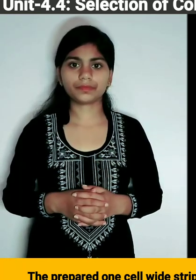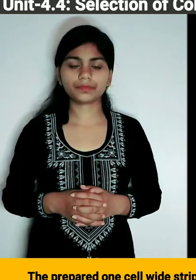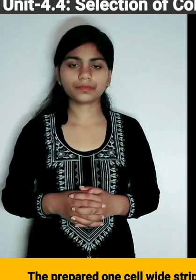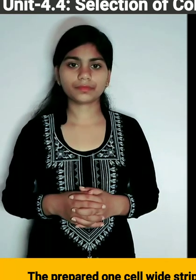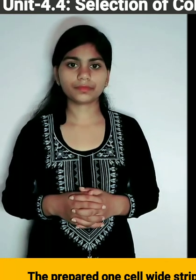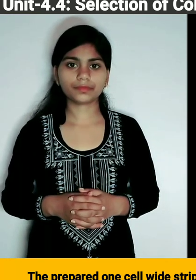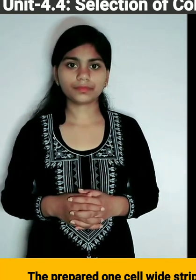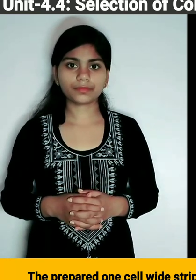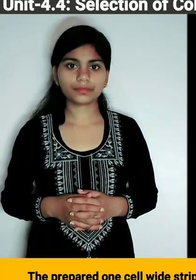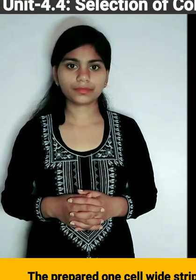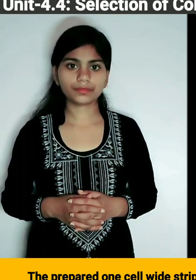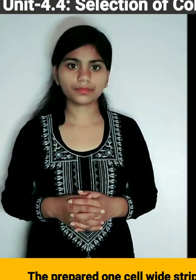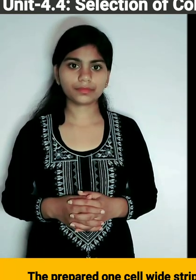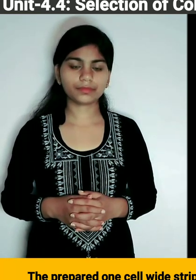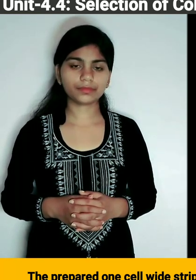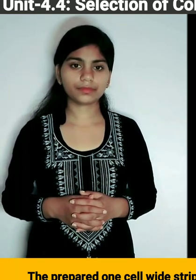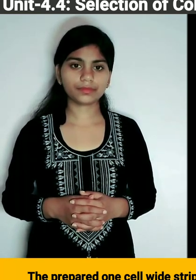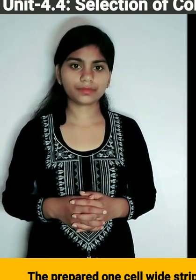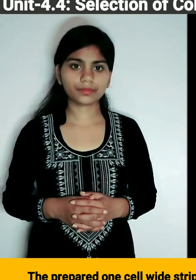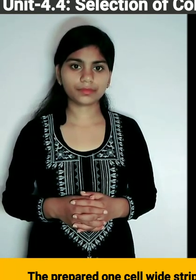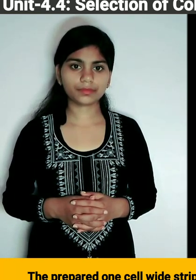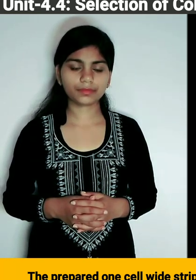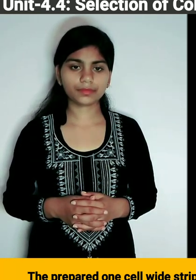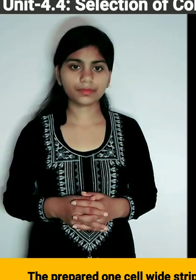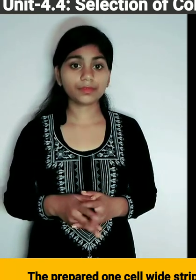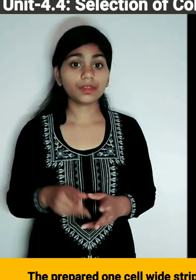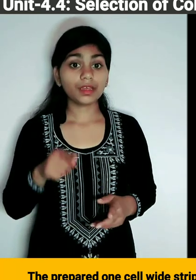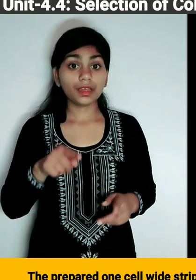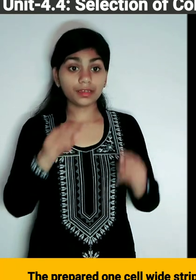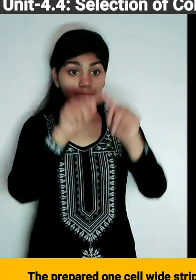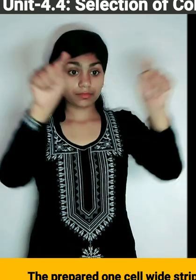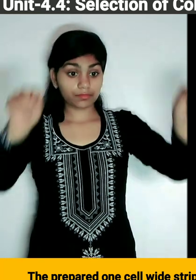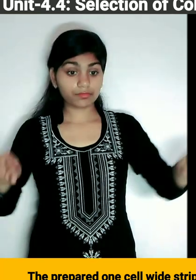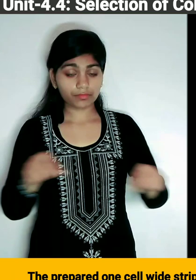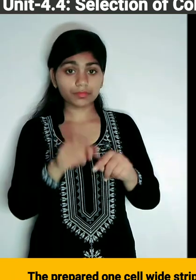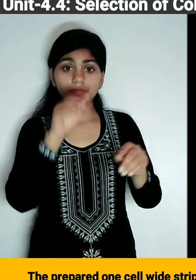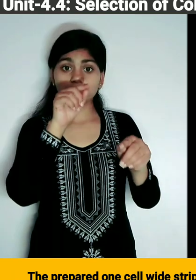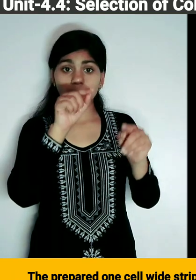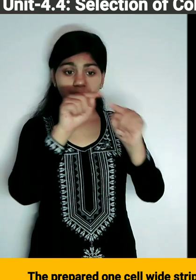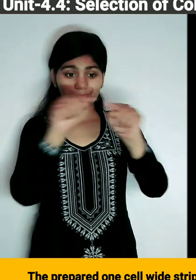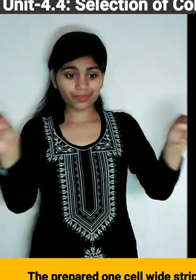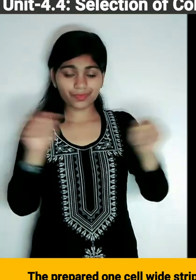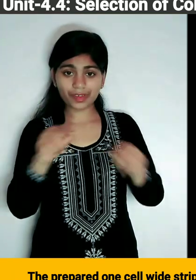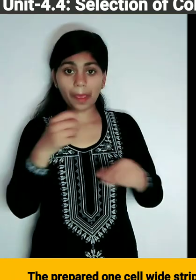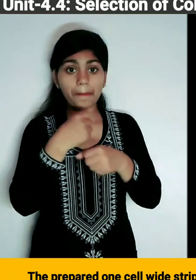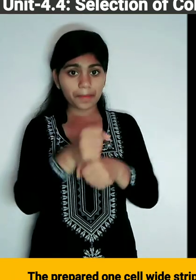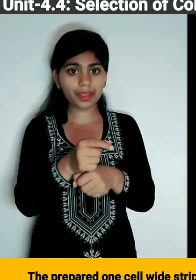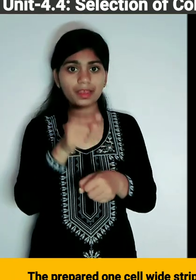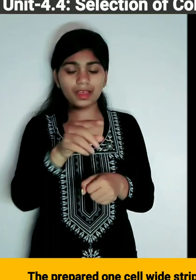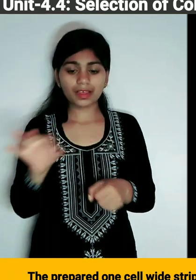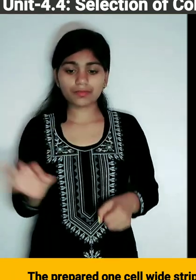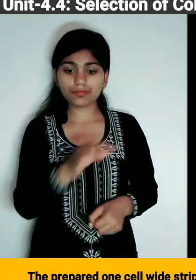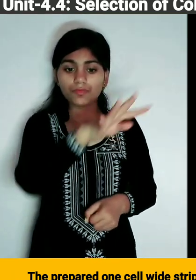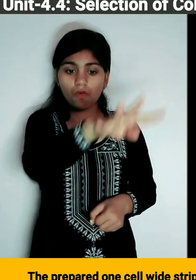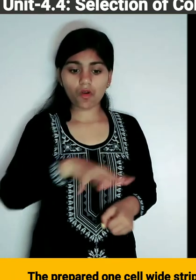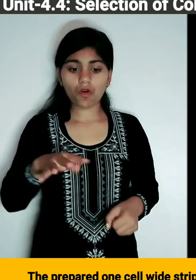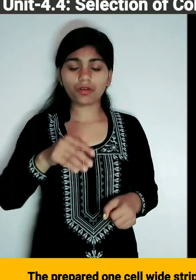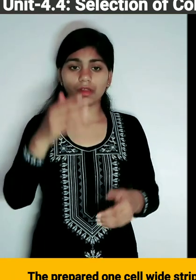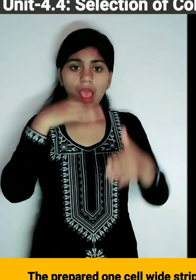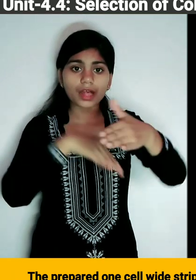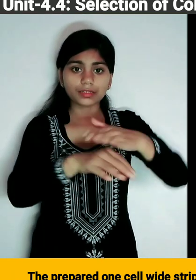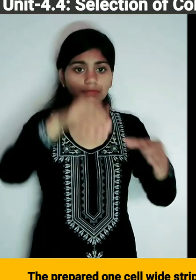comb already trimmed in a semicircular shape at a lower side with a prepared